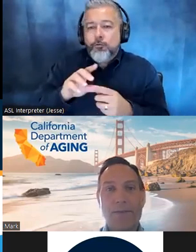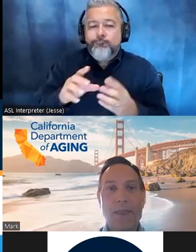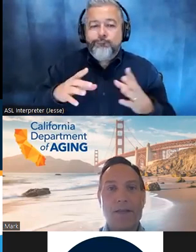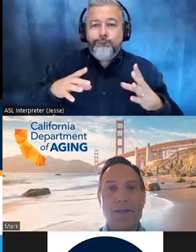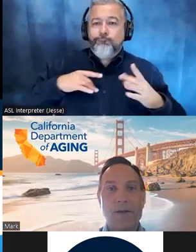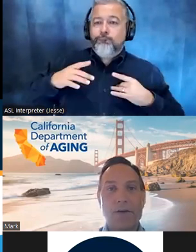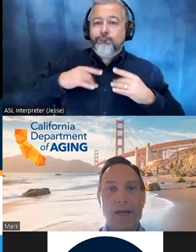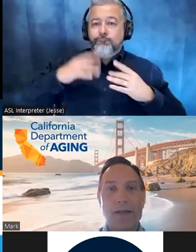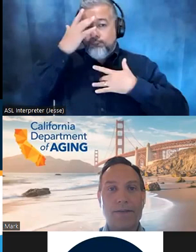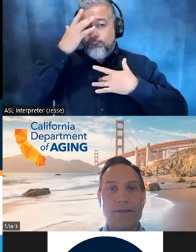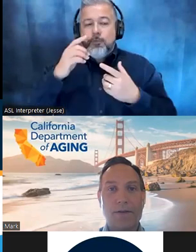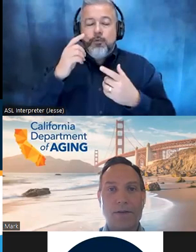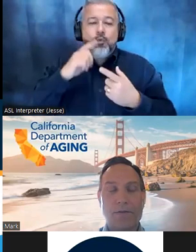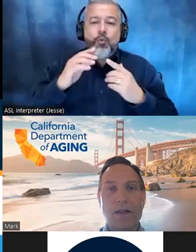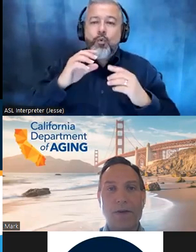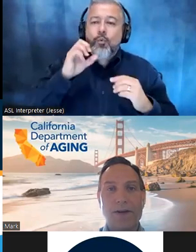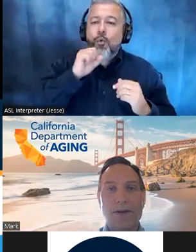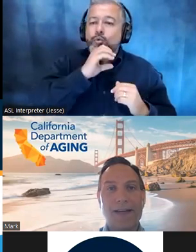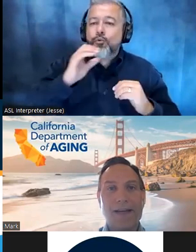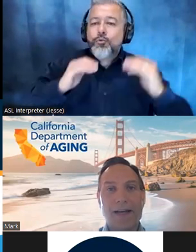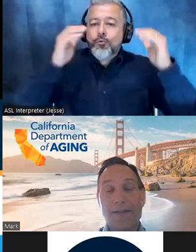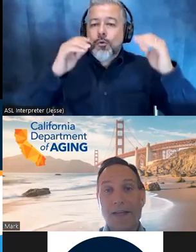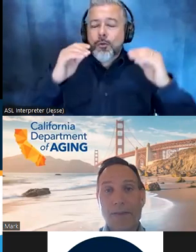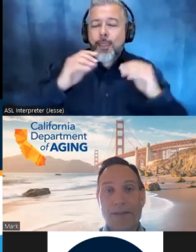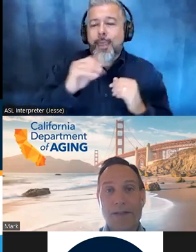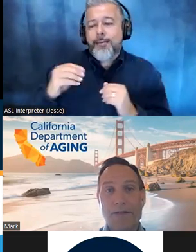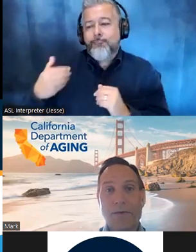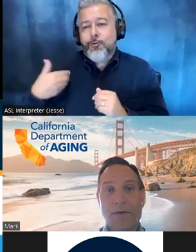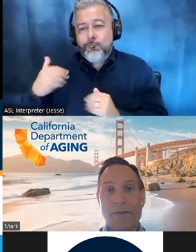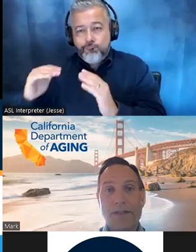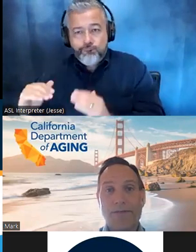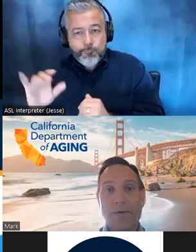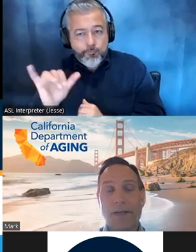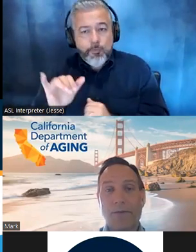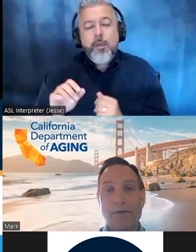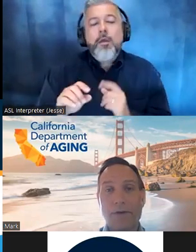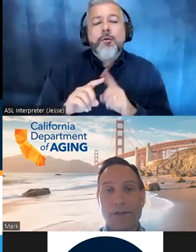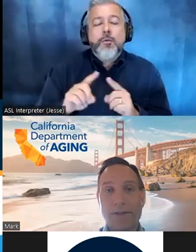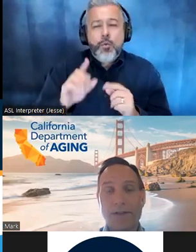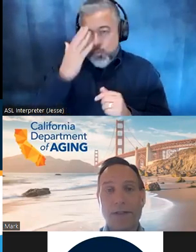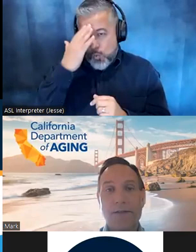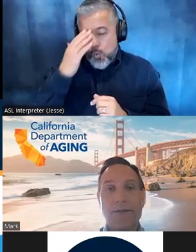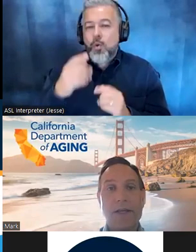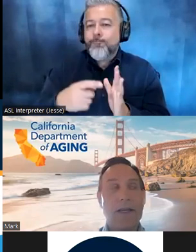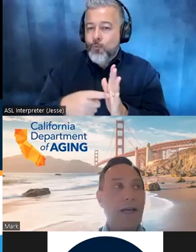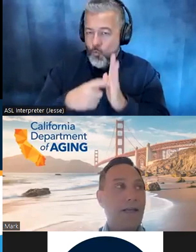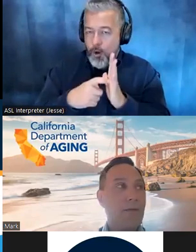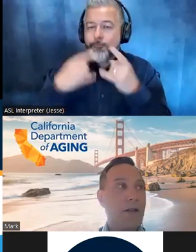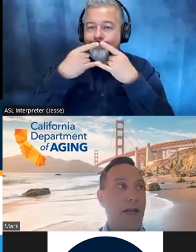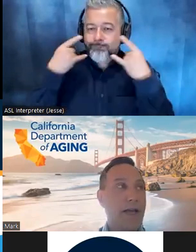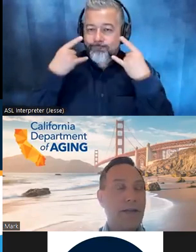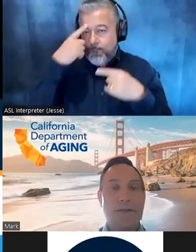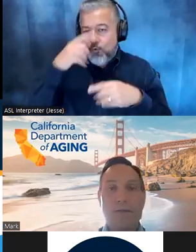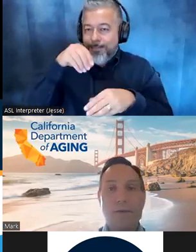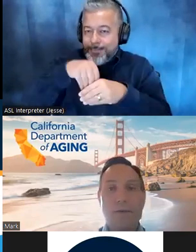disabilities. So as you're well aware, the state masking requirements for indoor visits continues, as